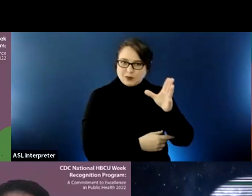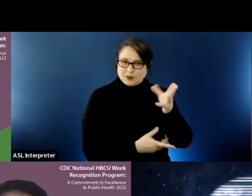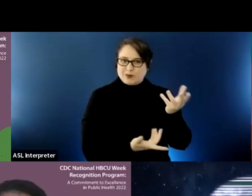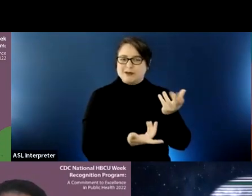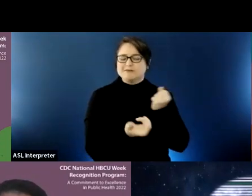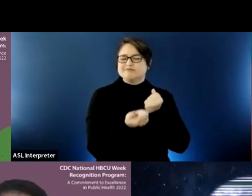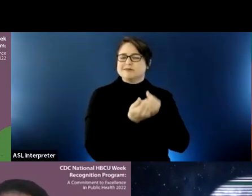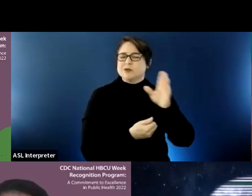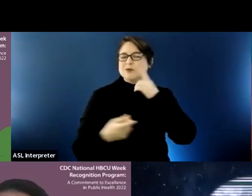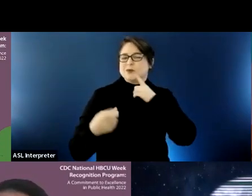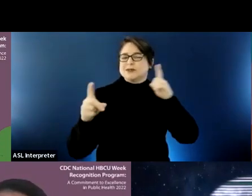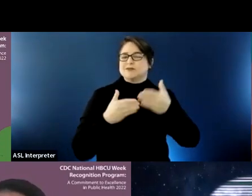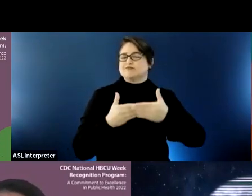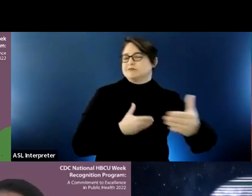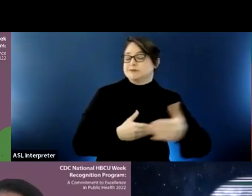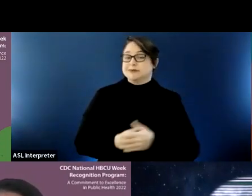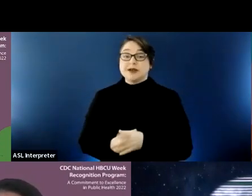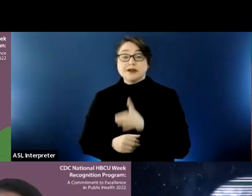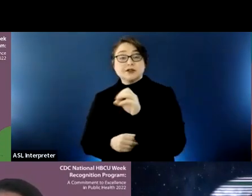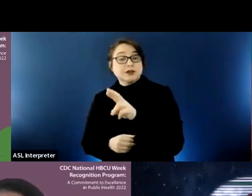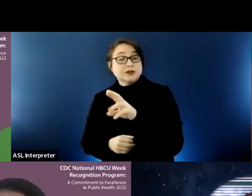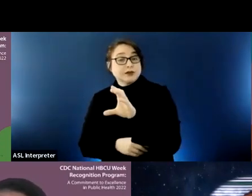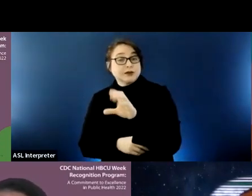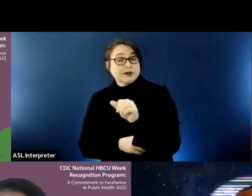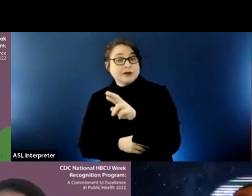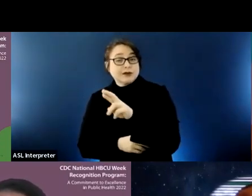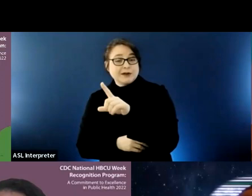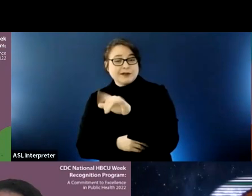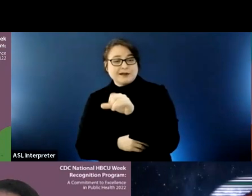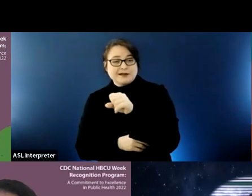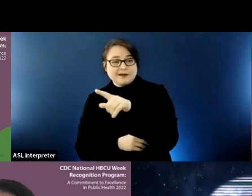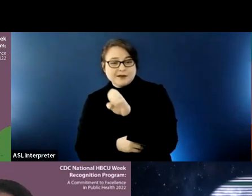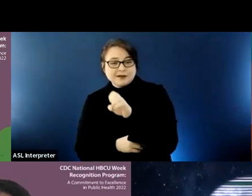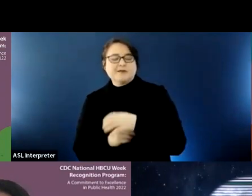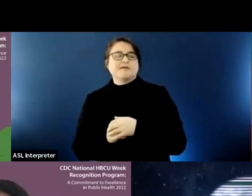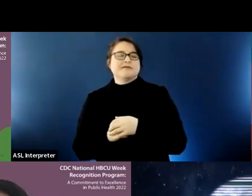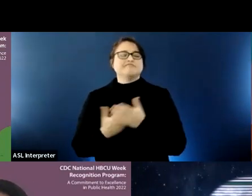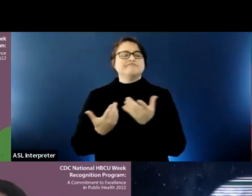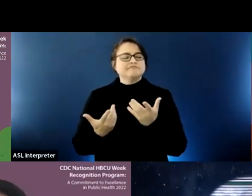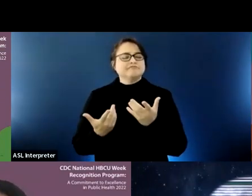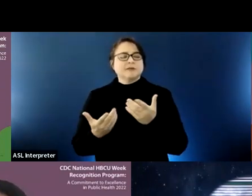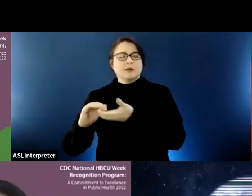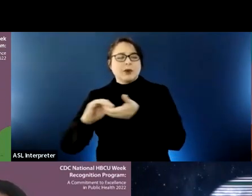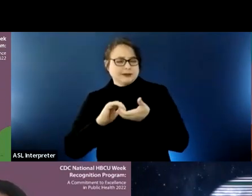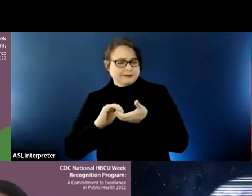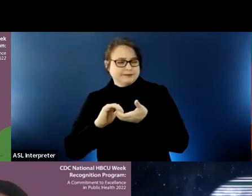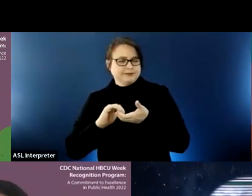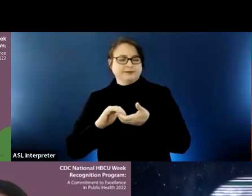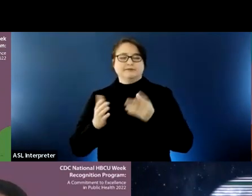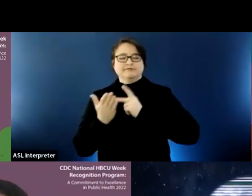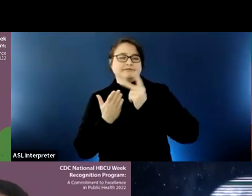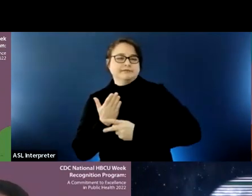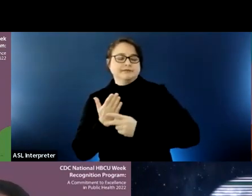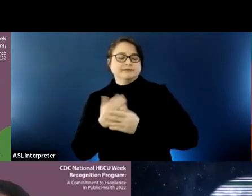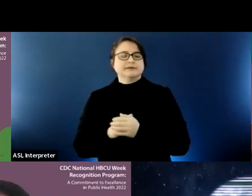go back to Dr. Carlisle now and ask these questions around partnerships and programs. Talk to us about some ways that